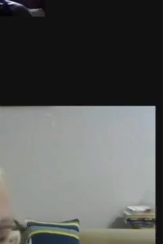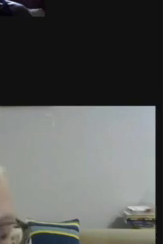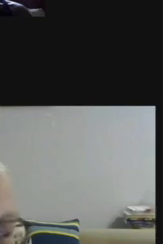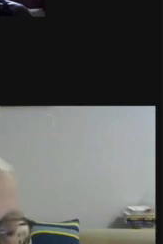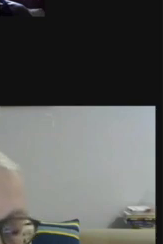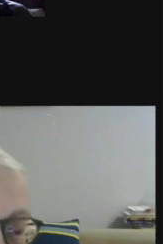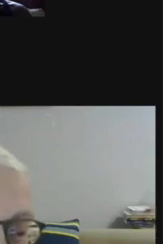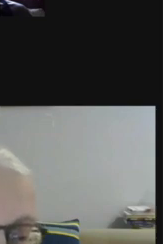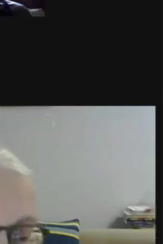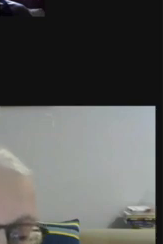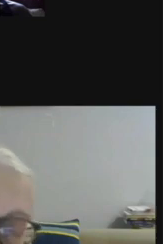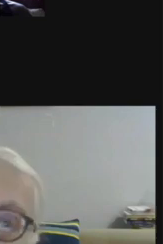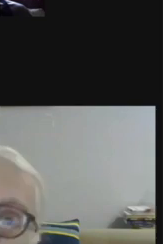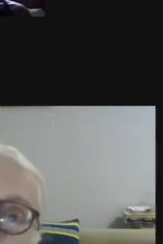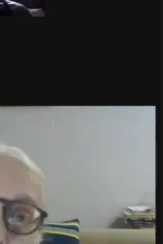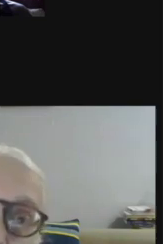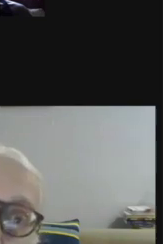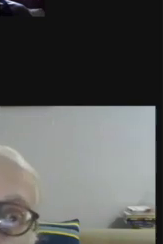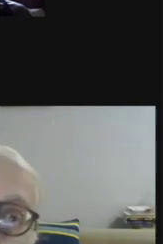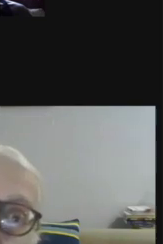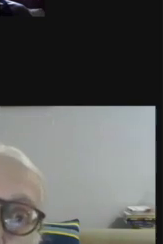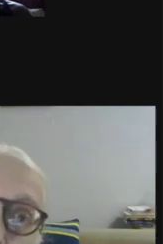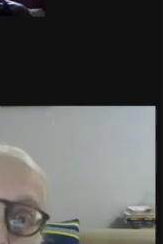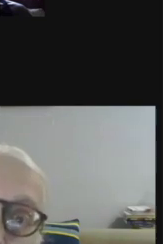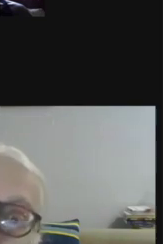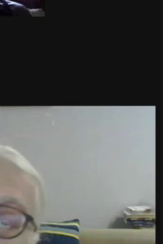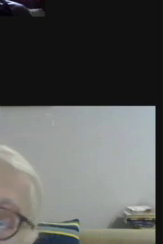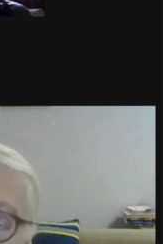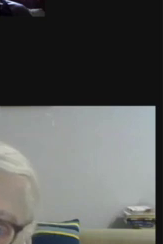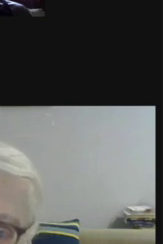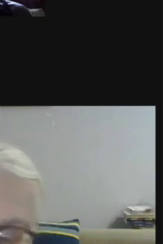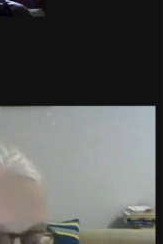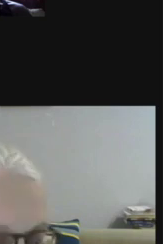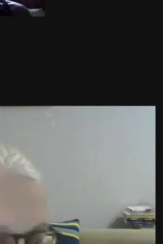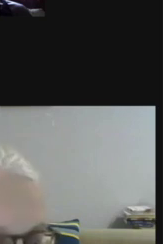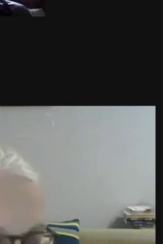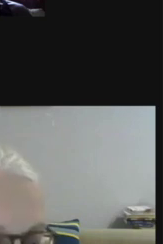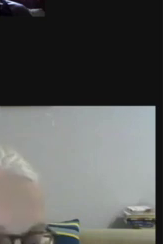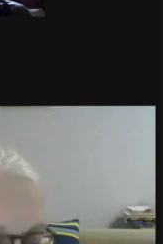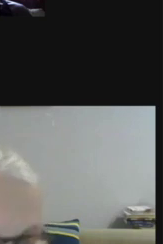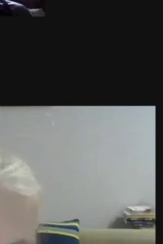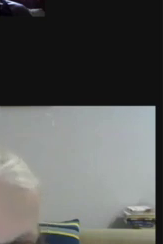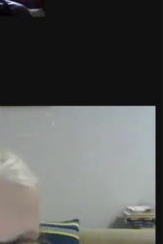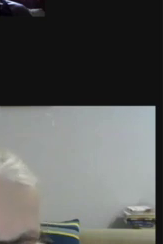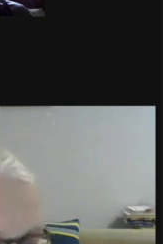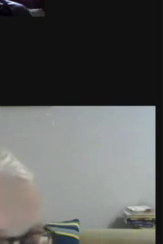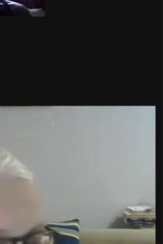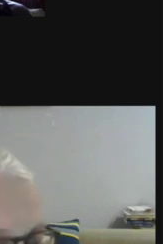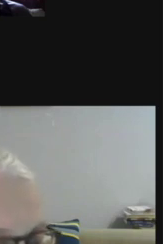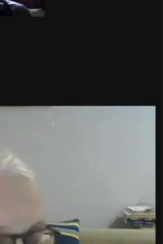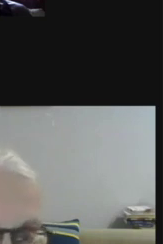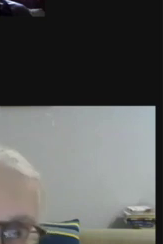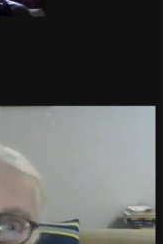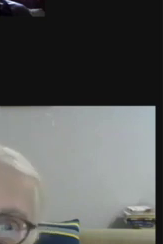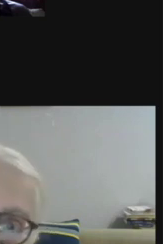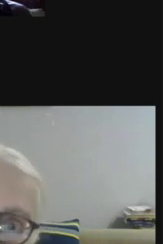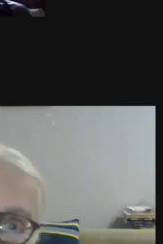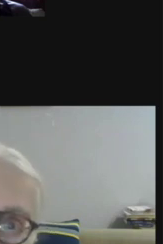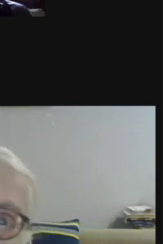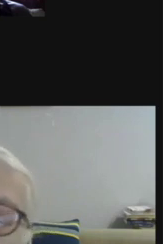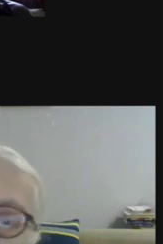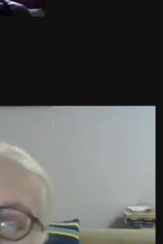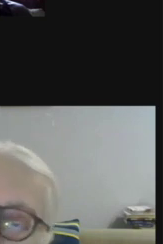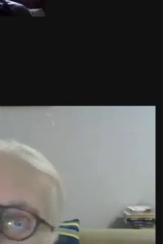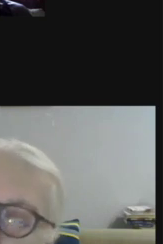it on a video. The video should be up by the end of this week. And you can